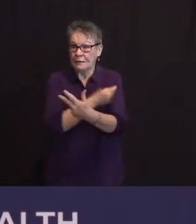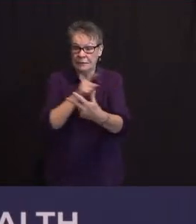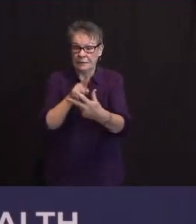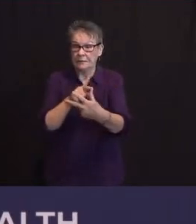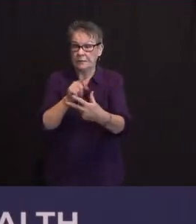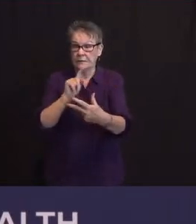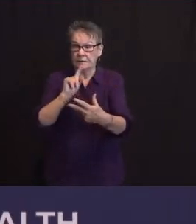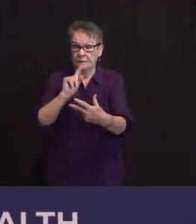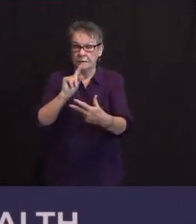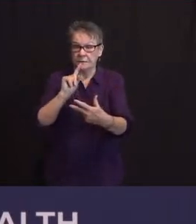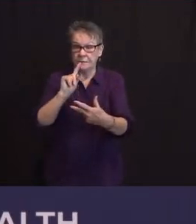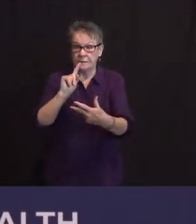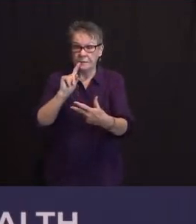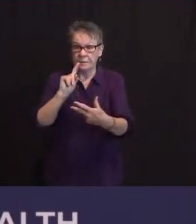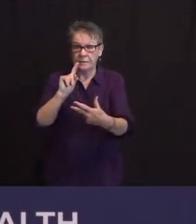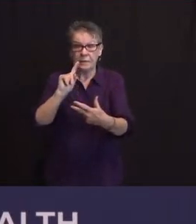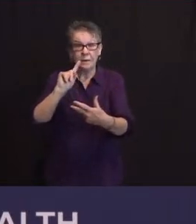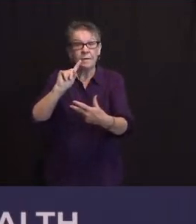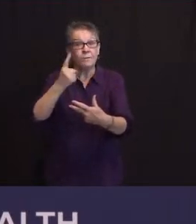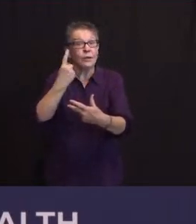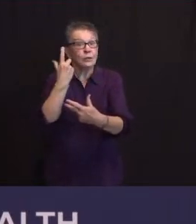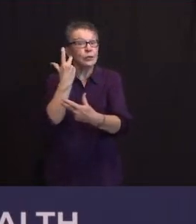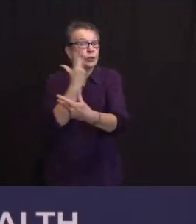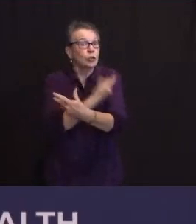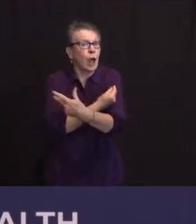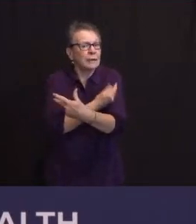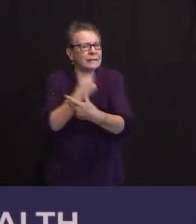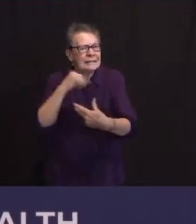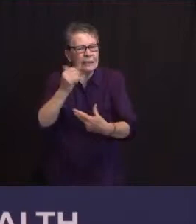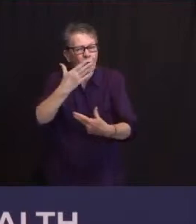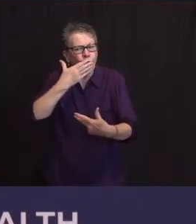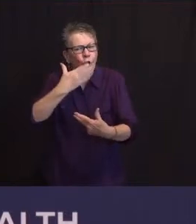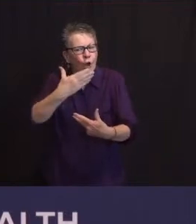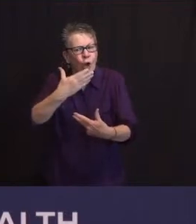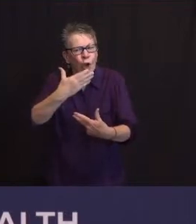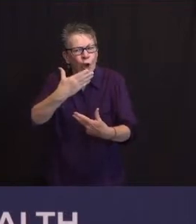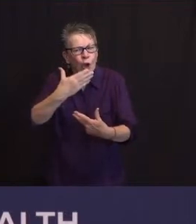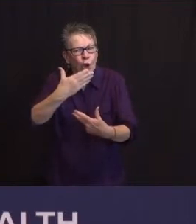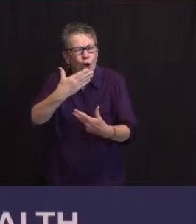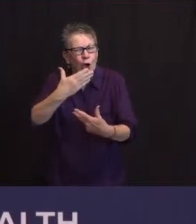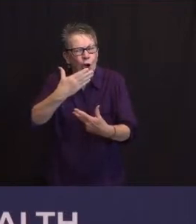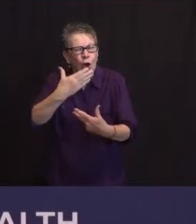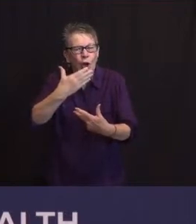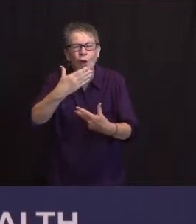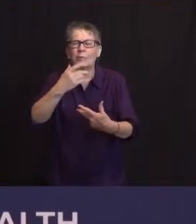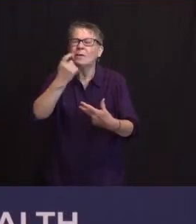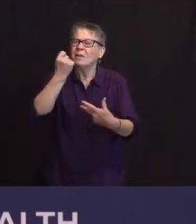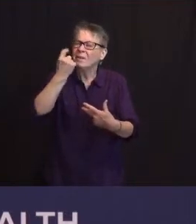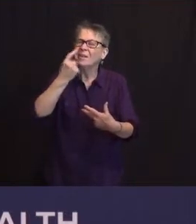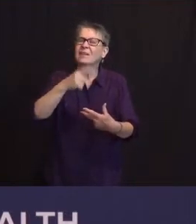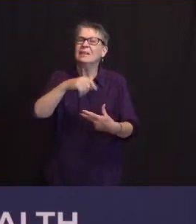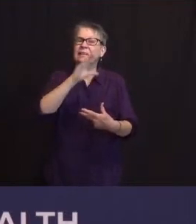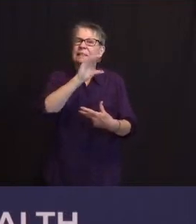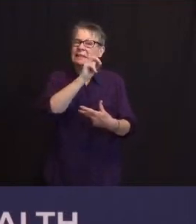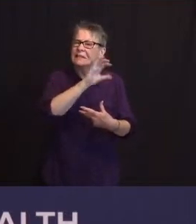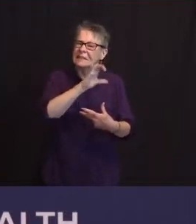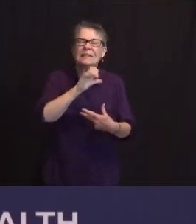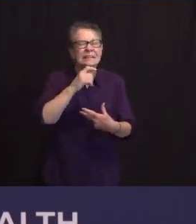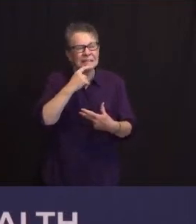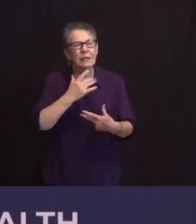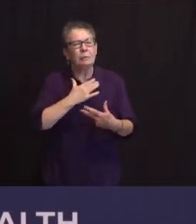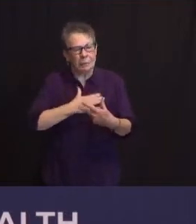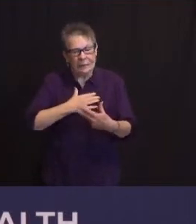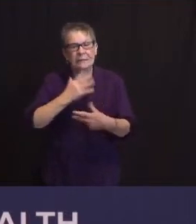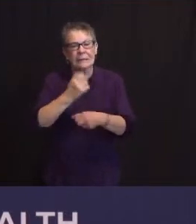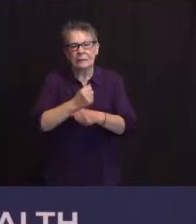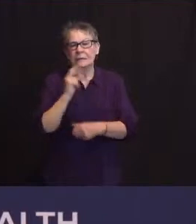advice remains from the CDC. I spoke to Tony Fauci, as I mentioned last week. Those are 2-dose vaccines, period, and we're